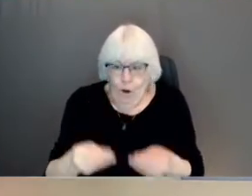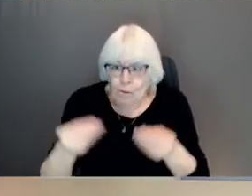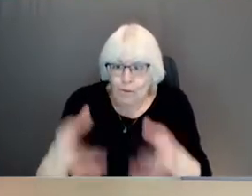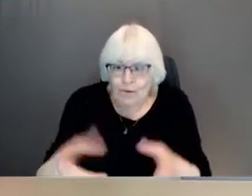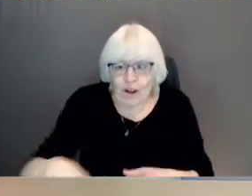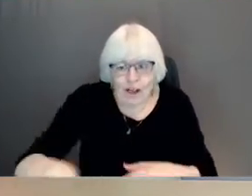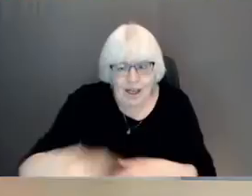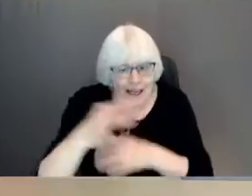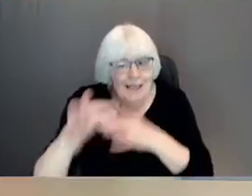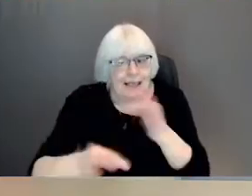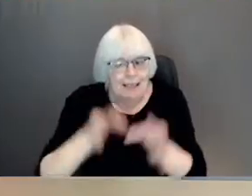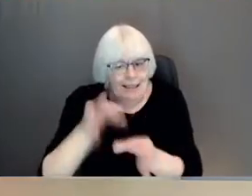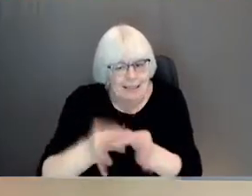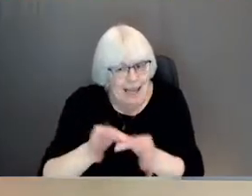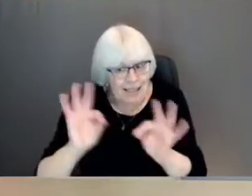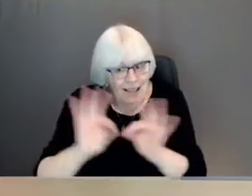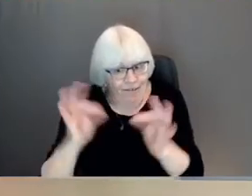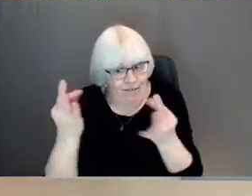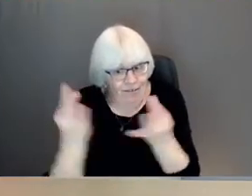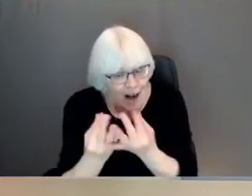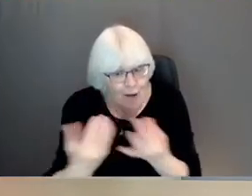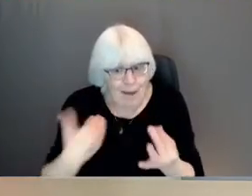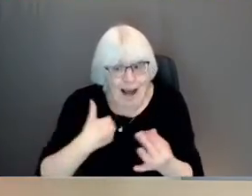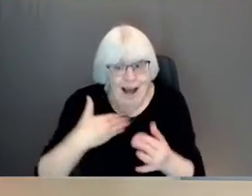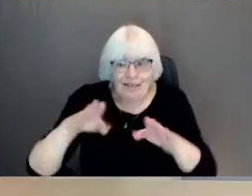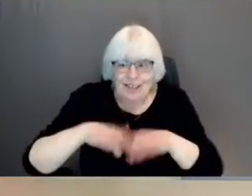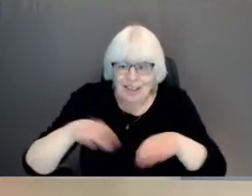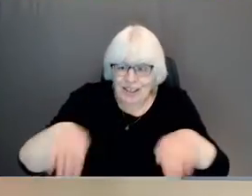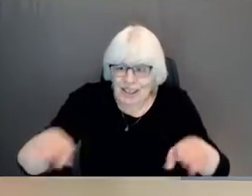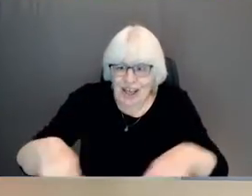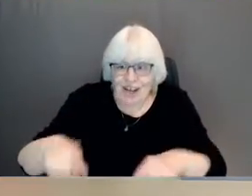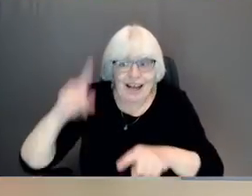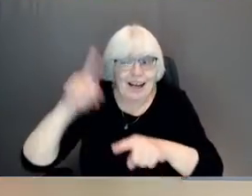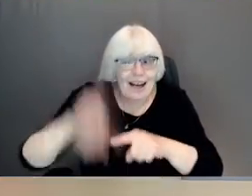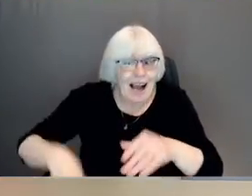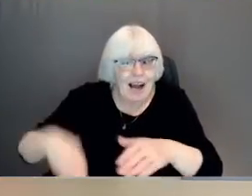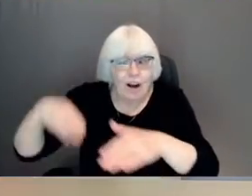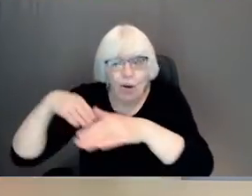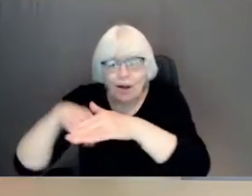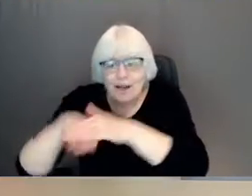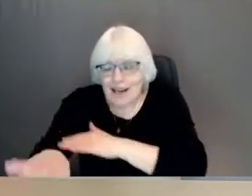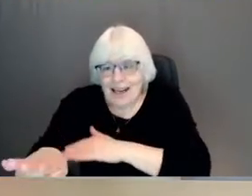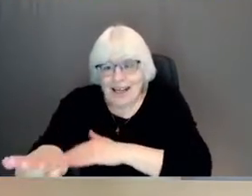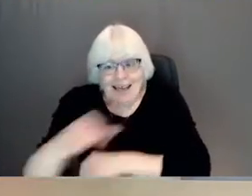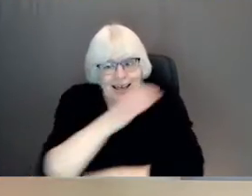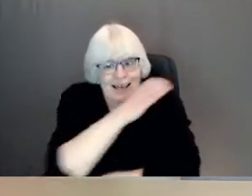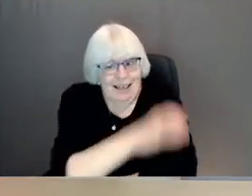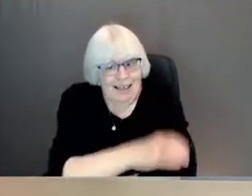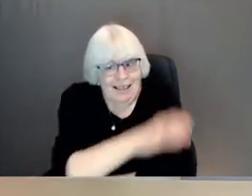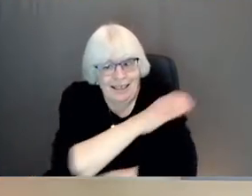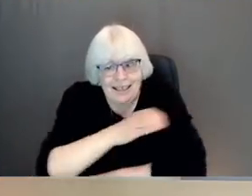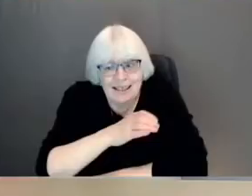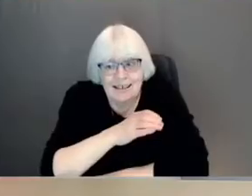testing clinics. Then to support the vaccinator test policy in long-term care, community care, and numerous frontline service